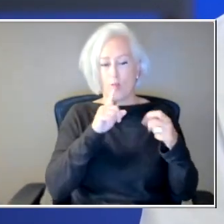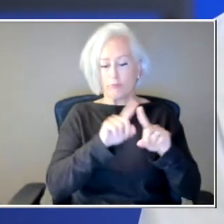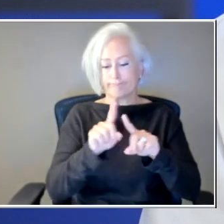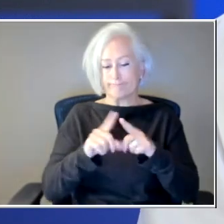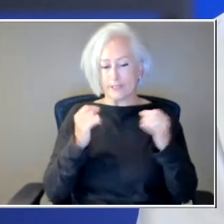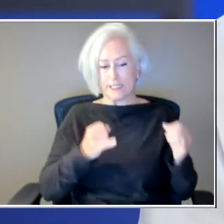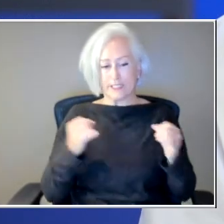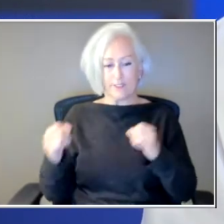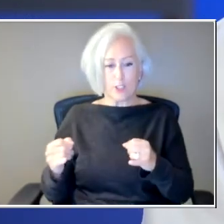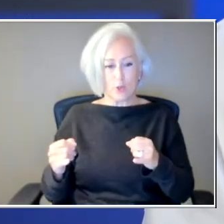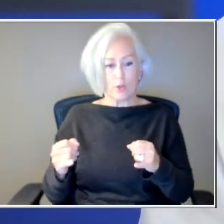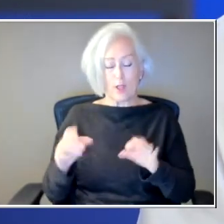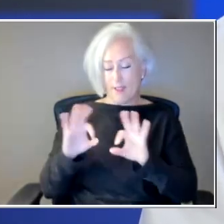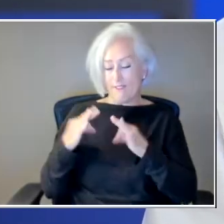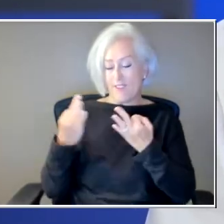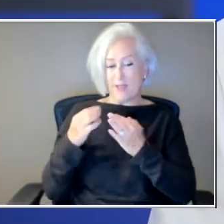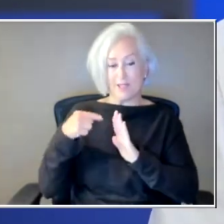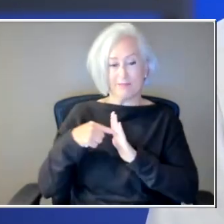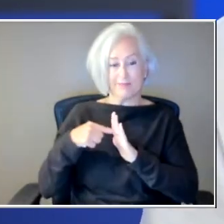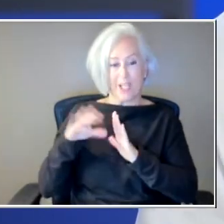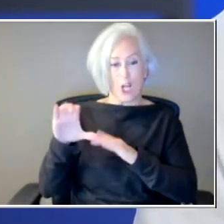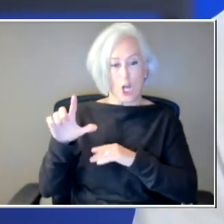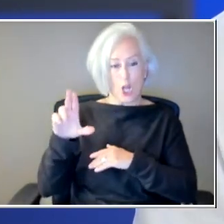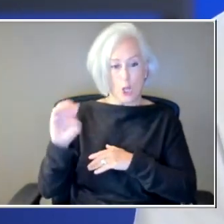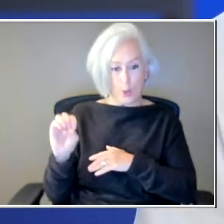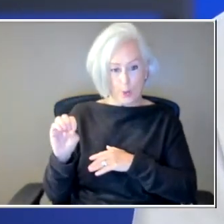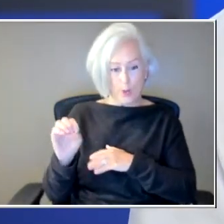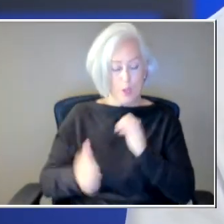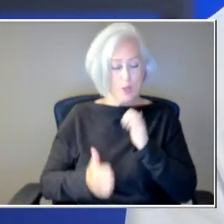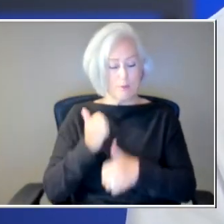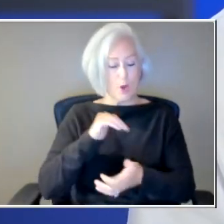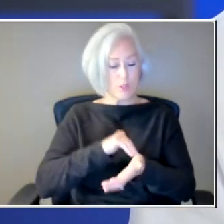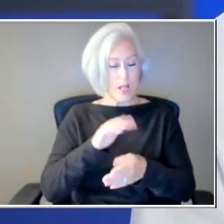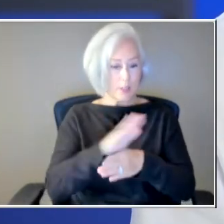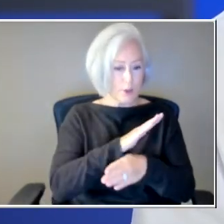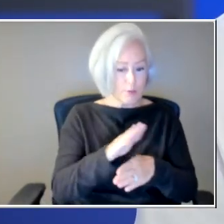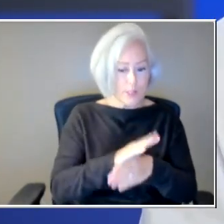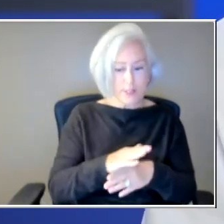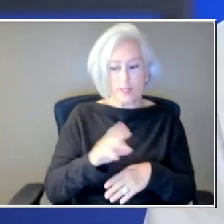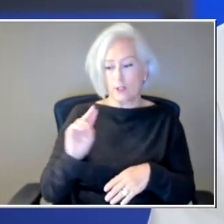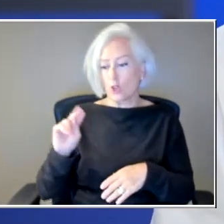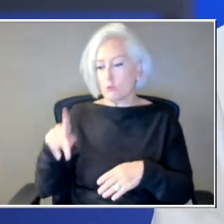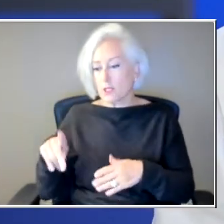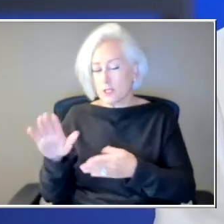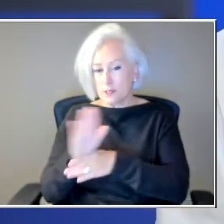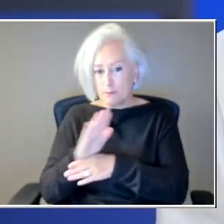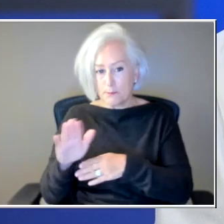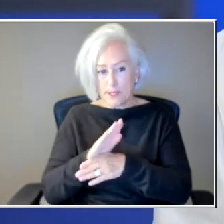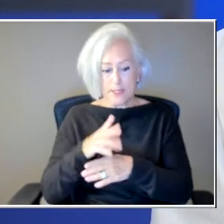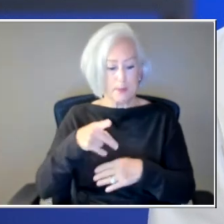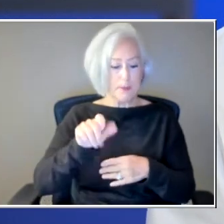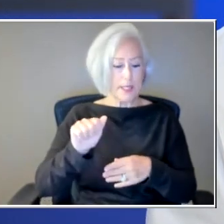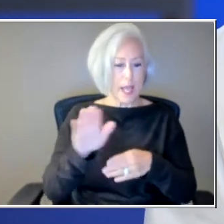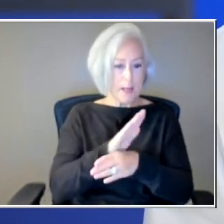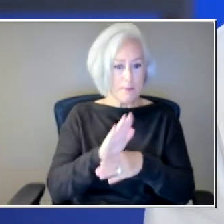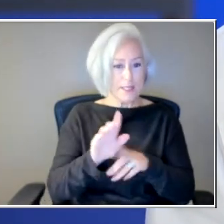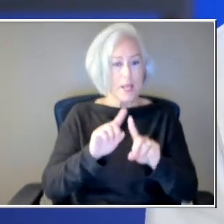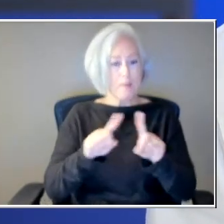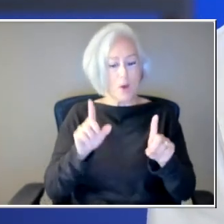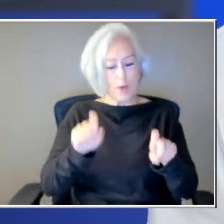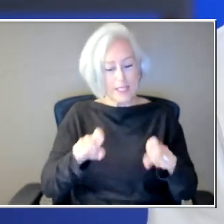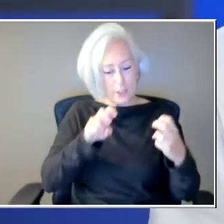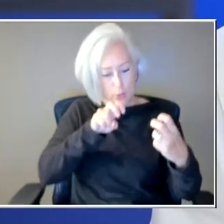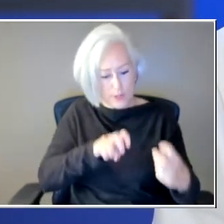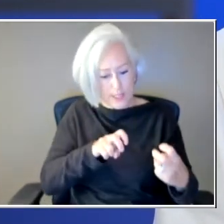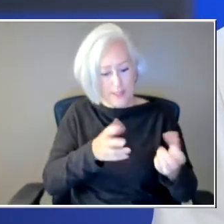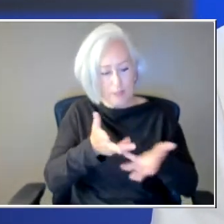of the biggest, so most doctors are busy, most nurse practitioners are busy, more PAs are busy, but we really have to spend a couple of minutes with our patients getting a